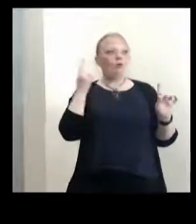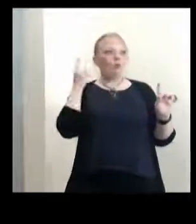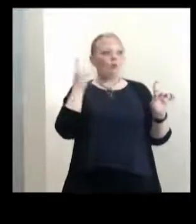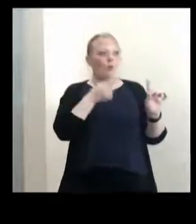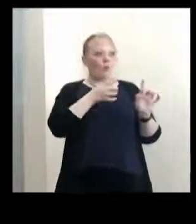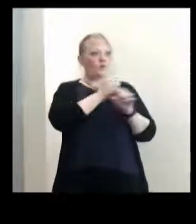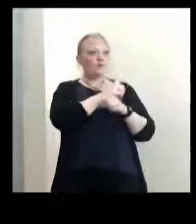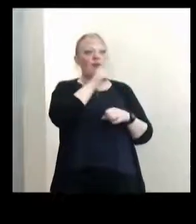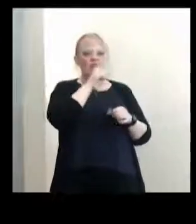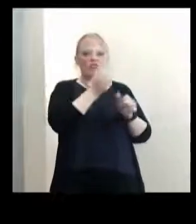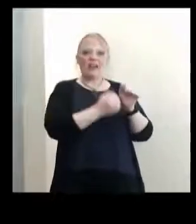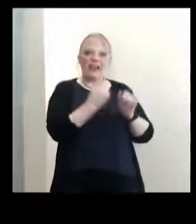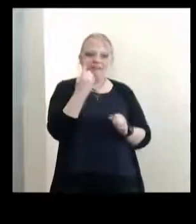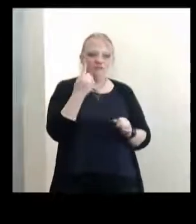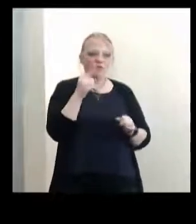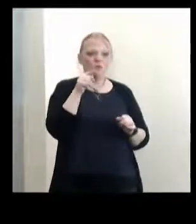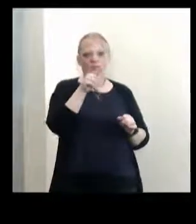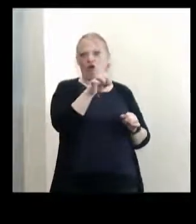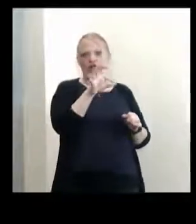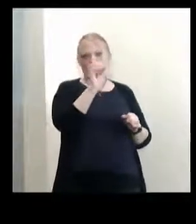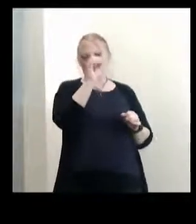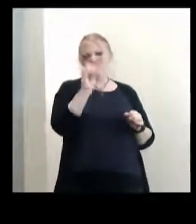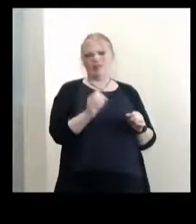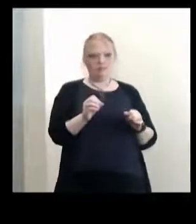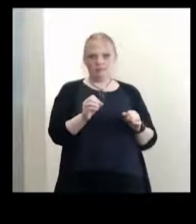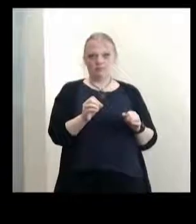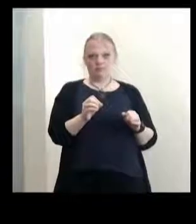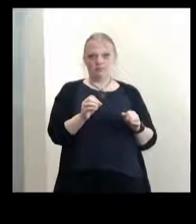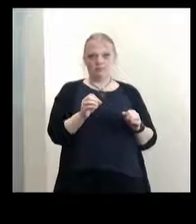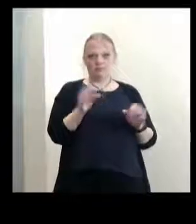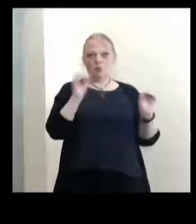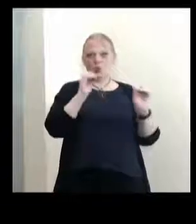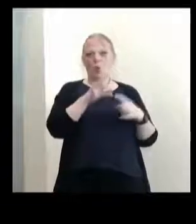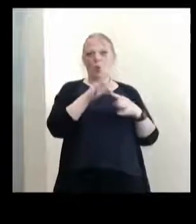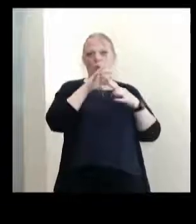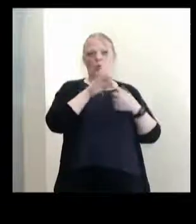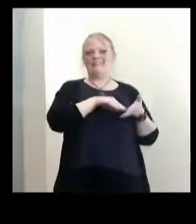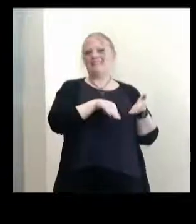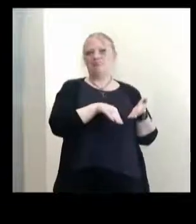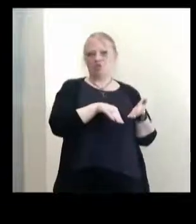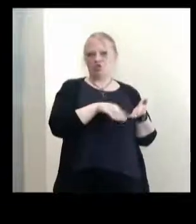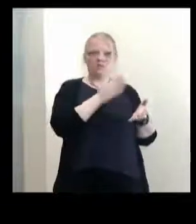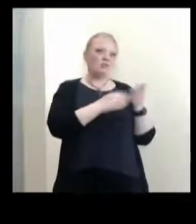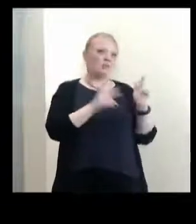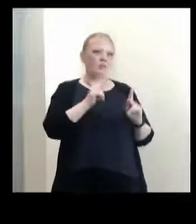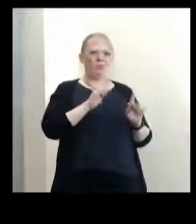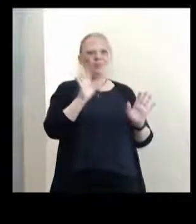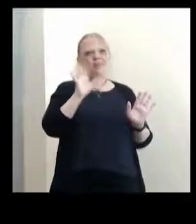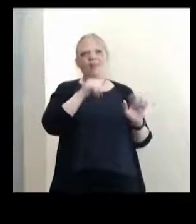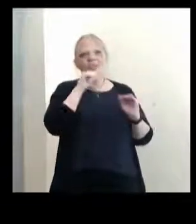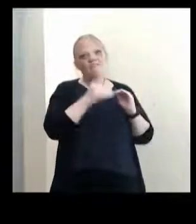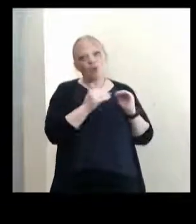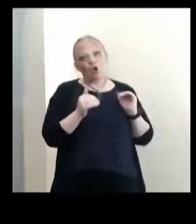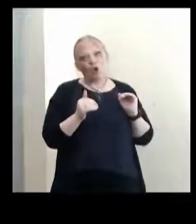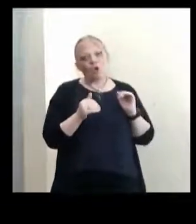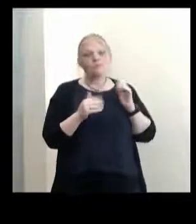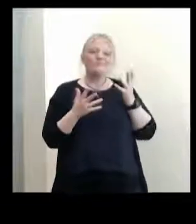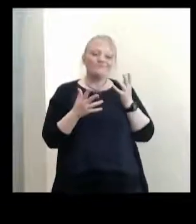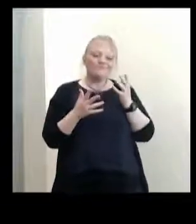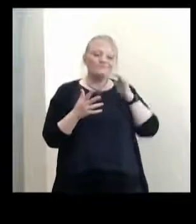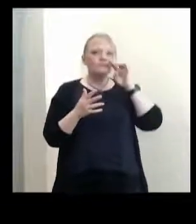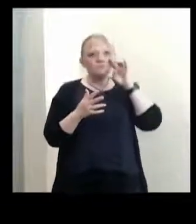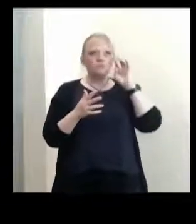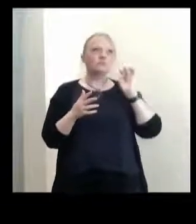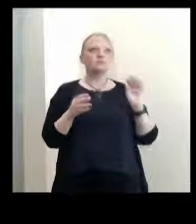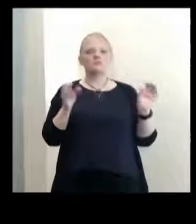that everyone is in there, so 100%, so there would be, my goal, no exemptions. I know some people are like, well, that's unfair, but there's